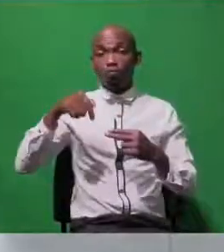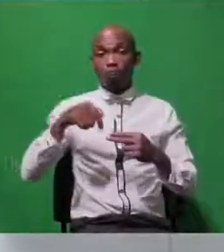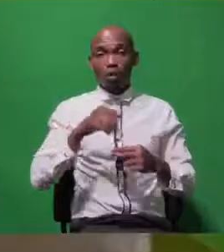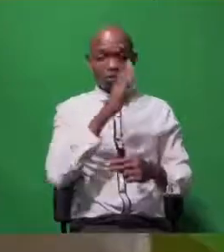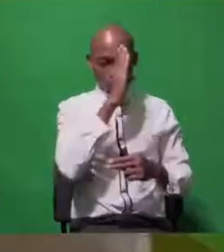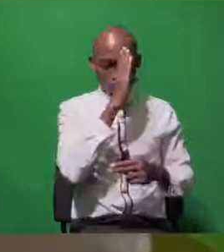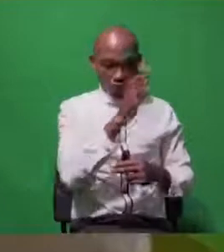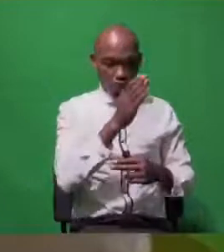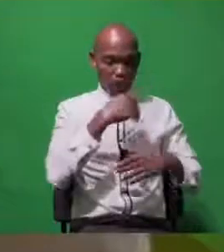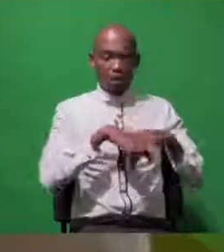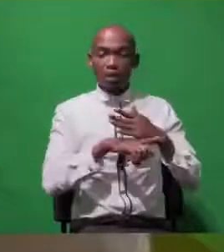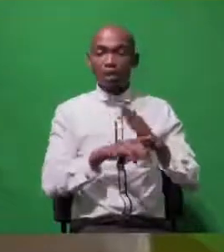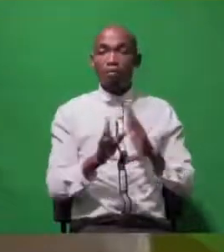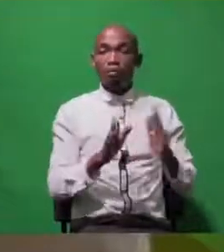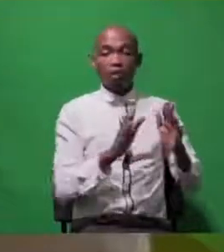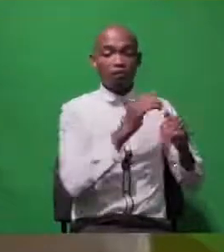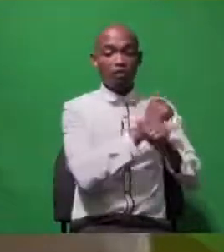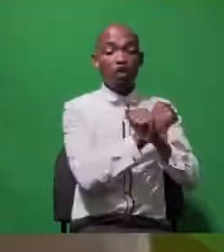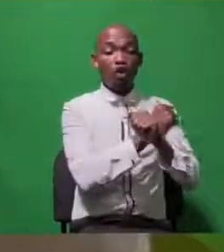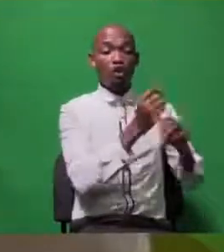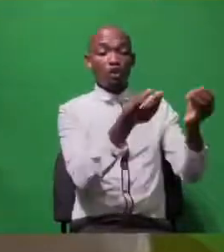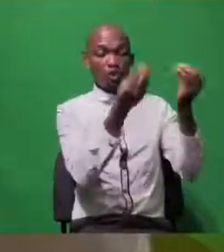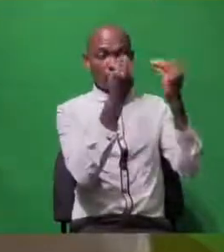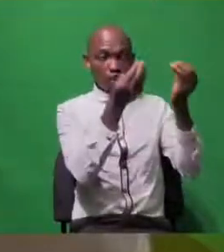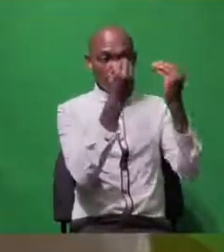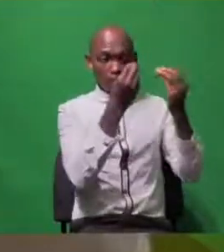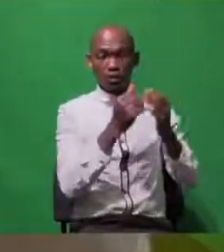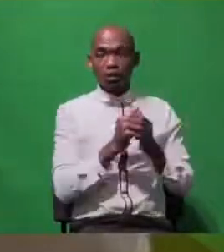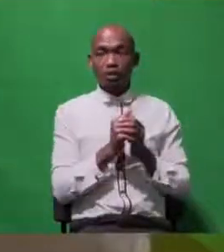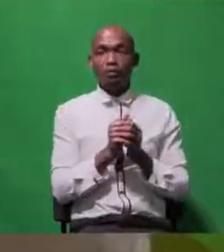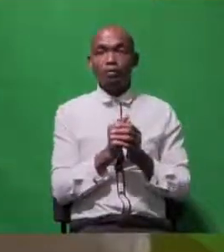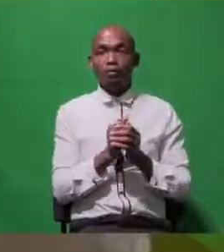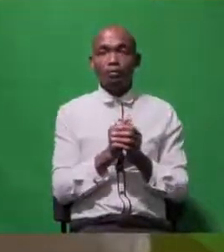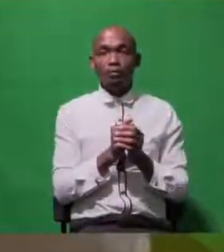colonial education. Colonial education.